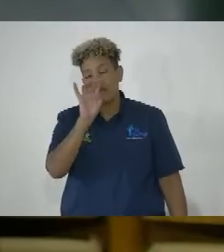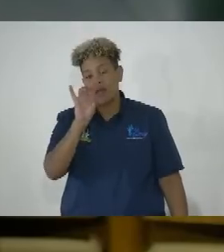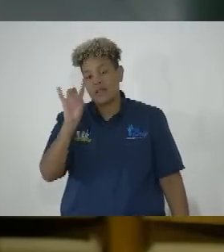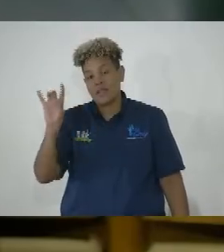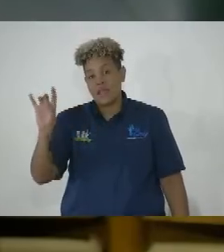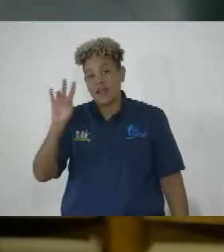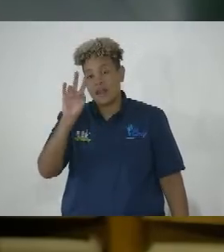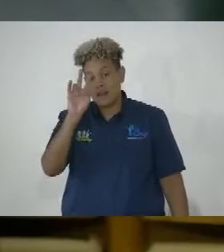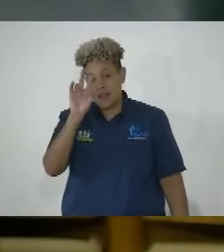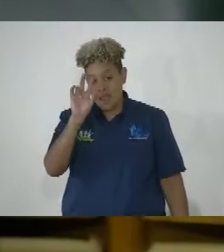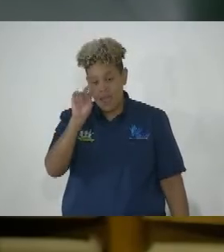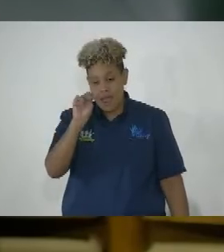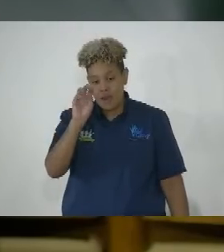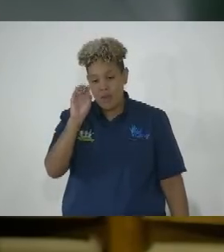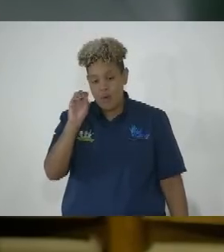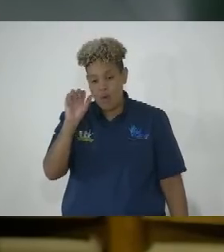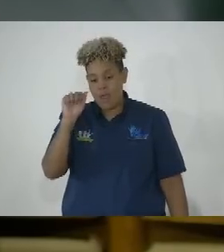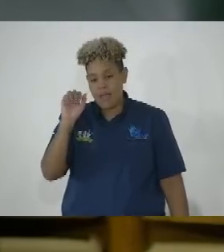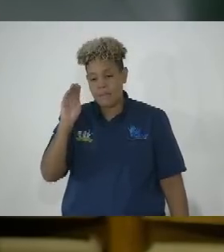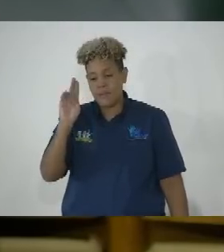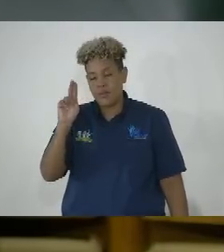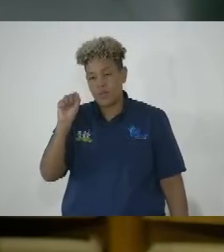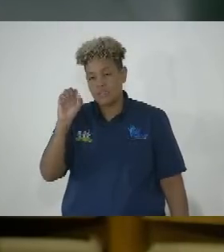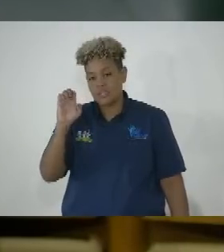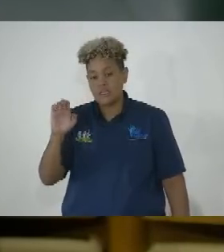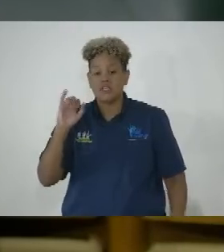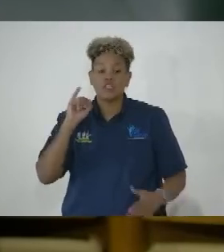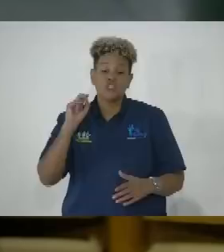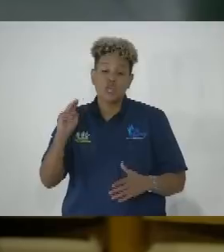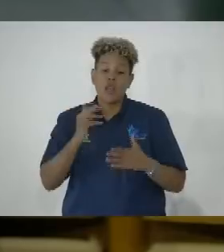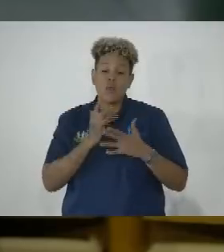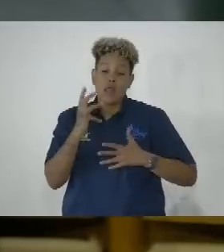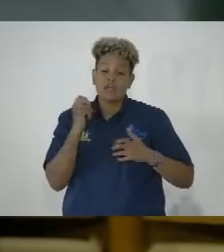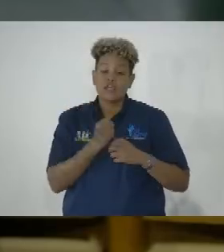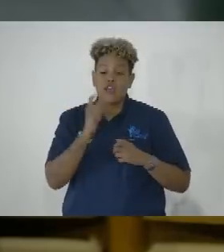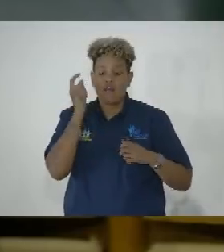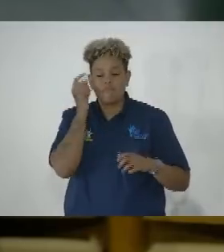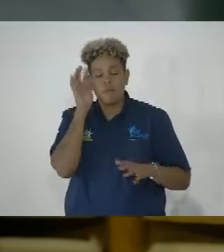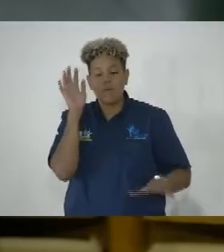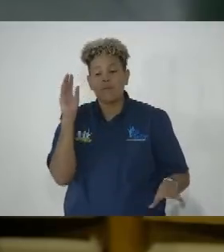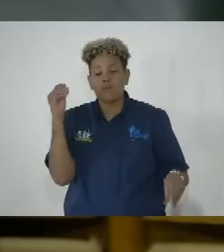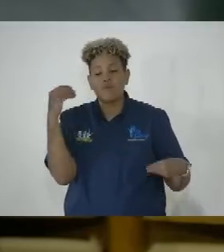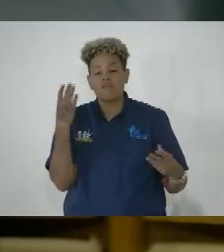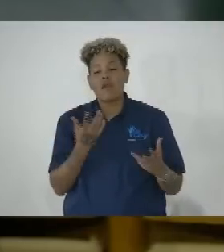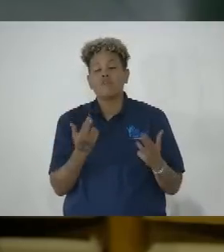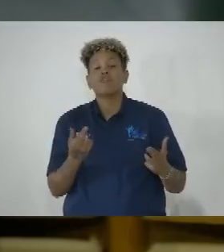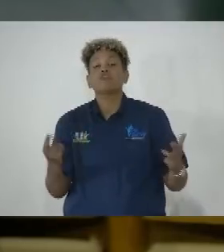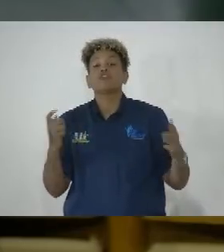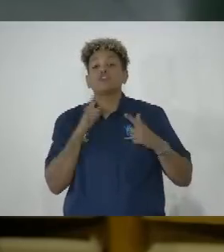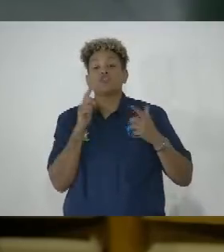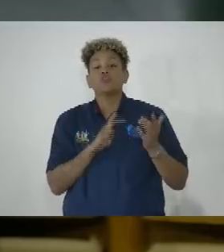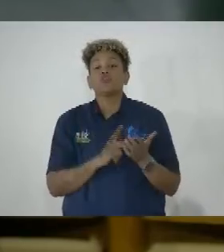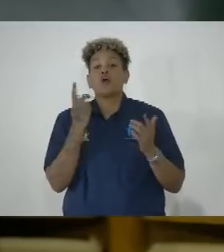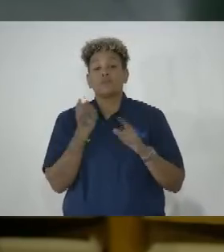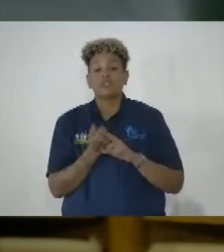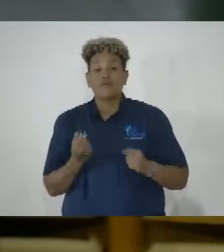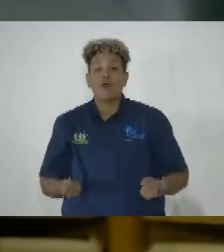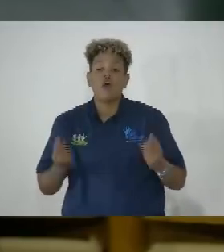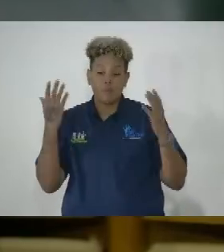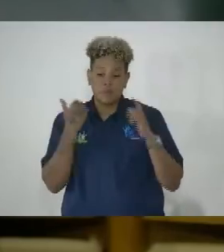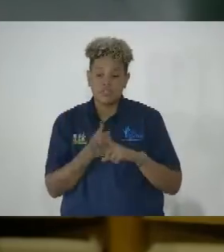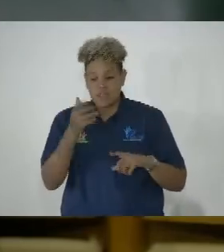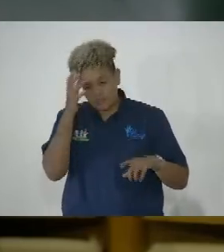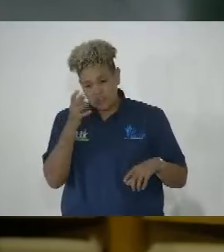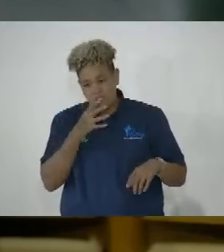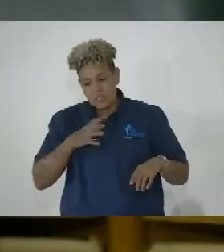1-888-NO-ABUSE, Mr. President. In January of next year, the government will also be providing resources to double the number of